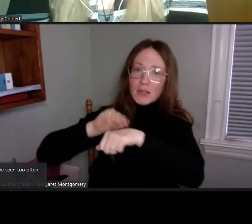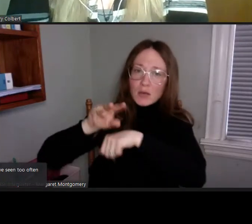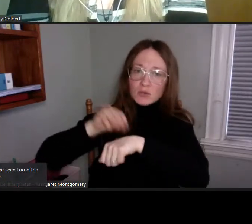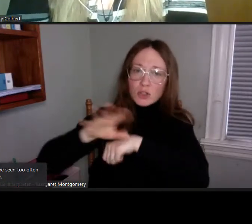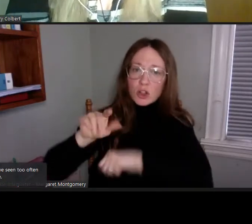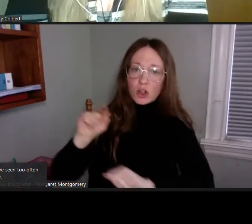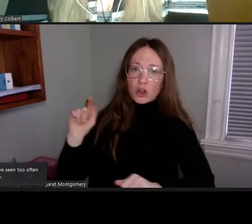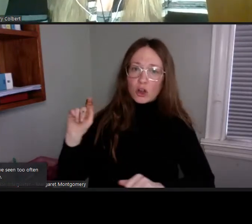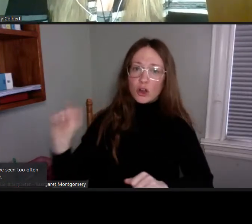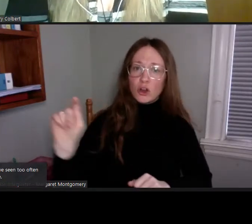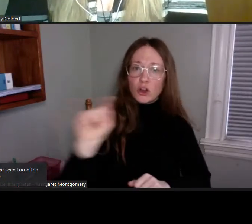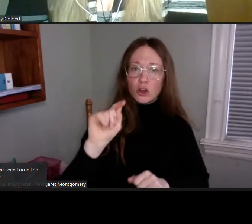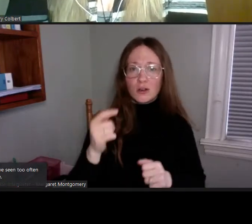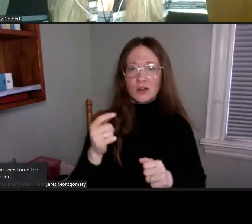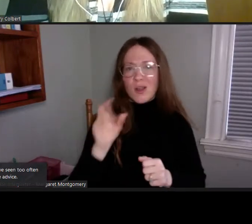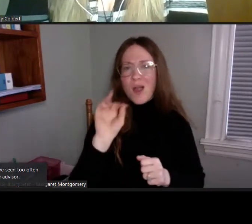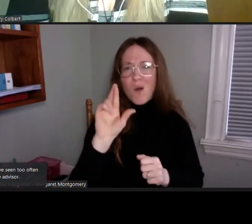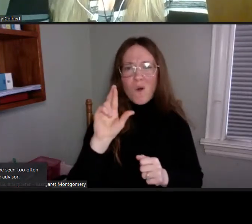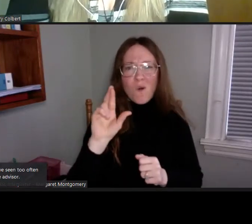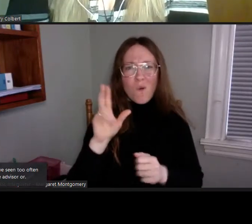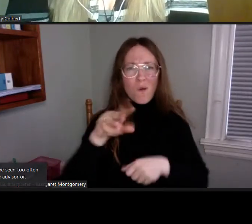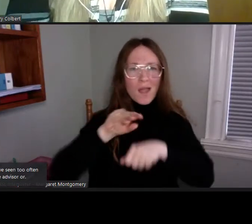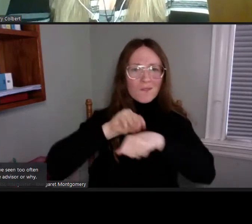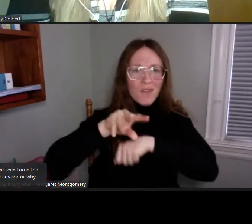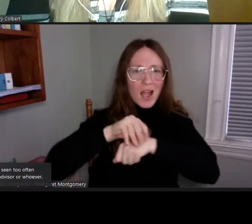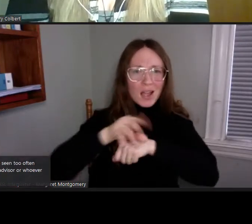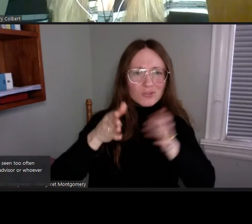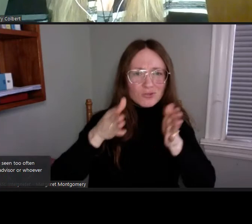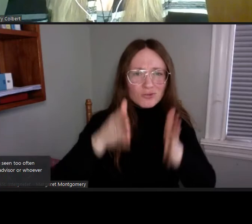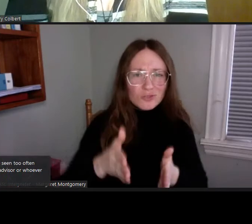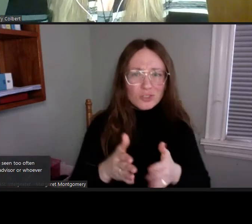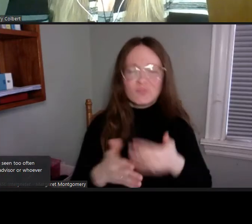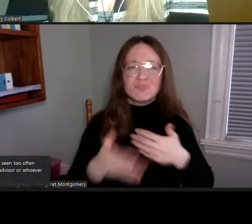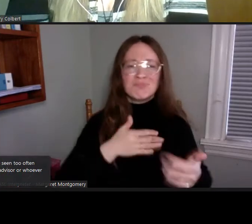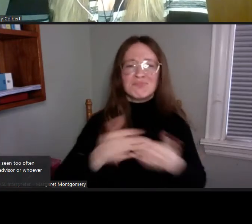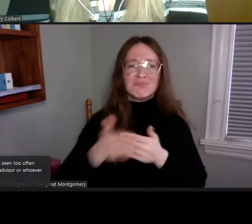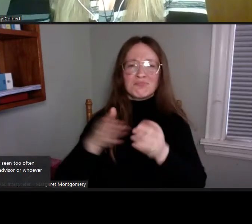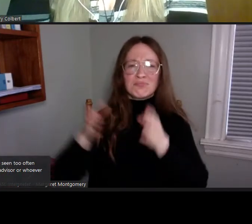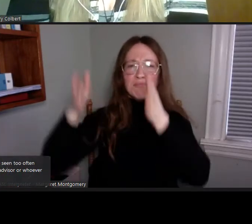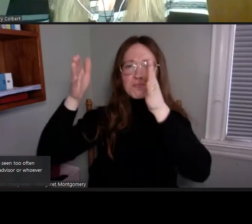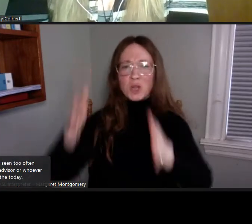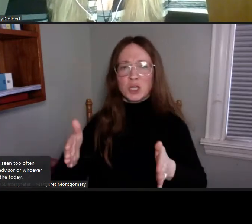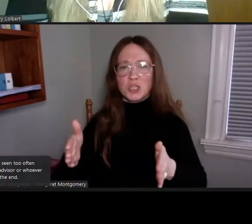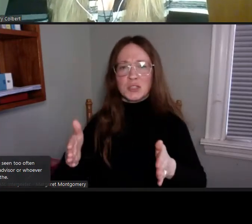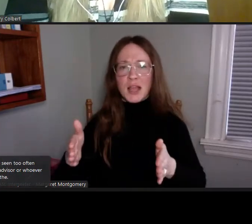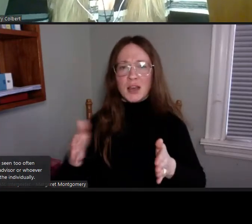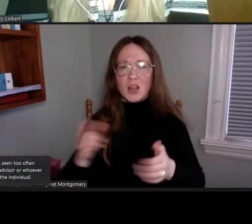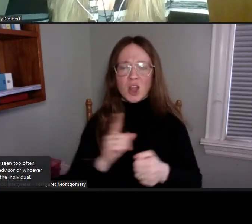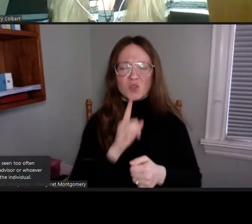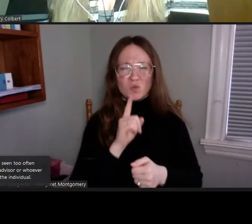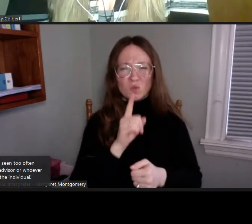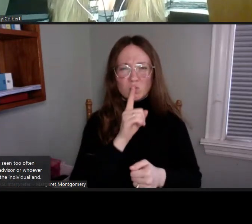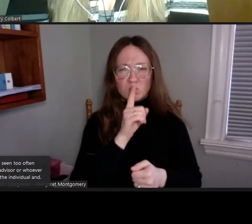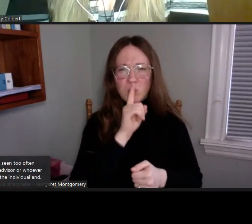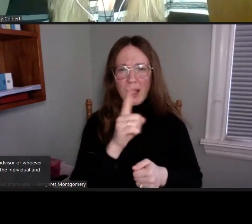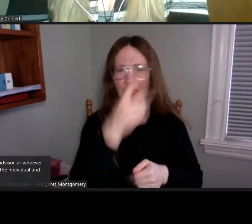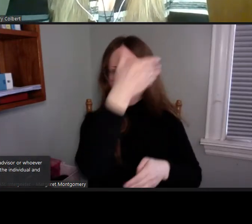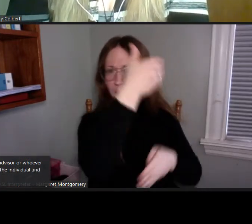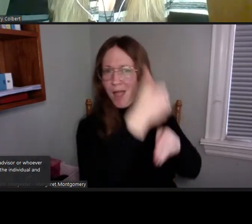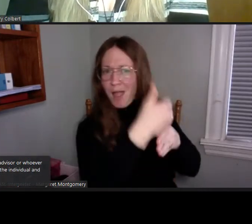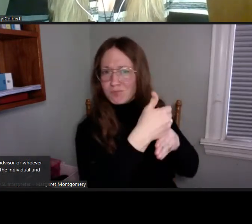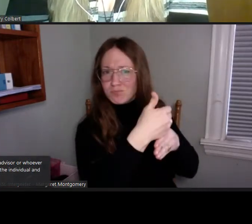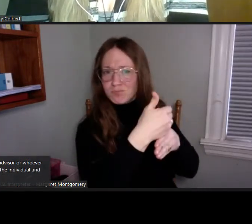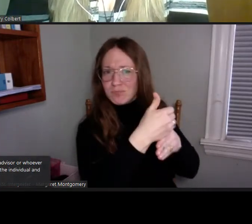the advisor or whoever it might be isn't listening to the individual and isn't taking